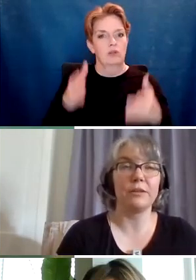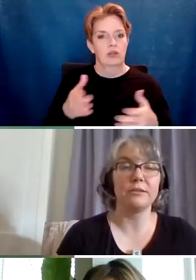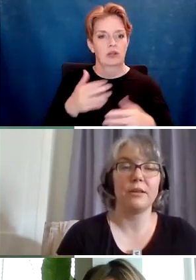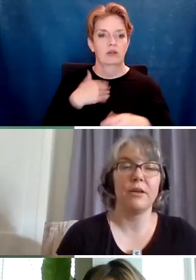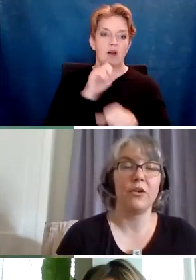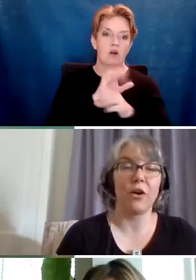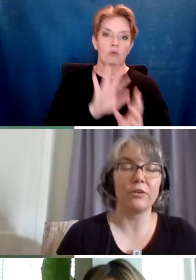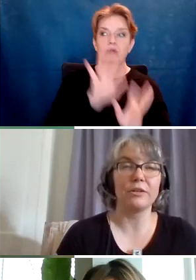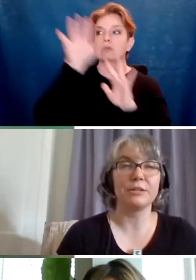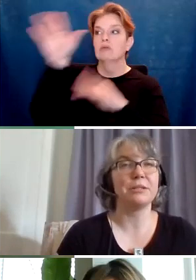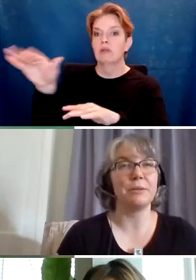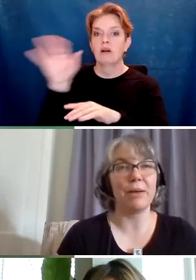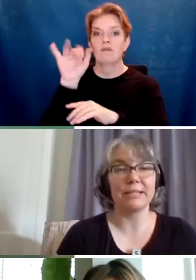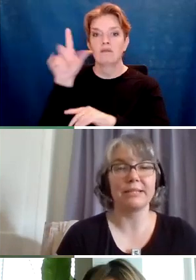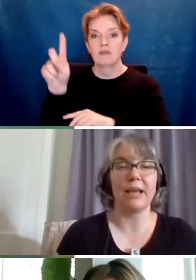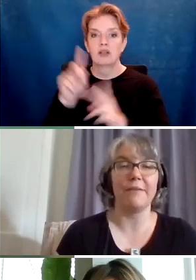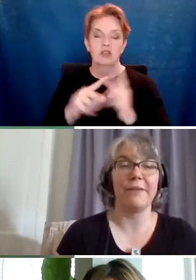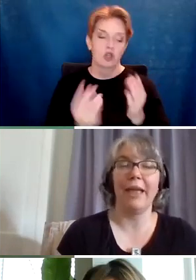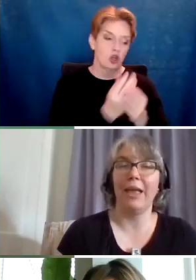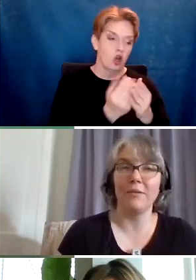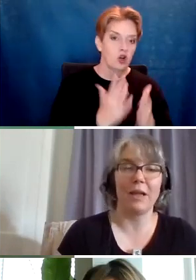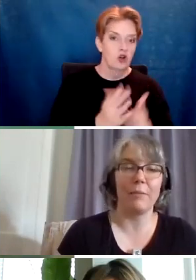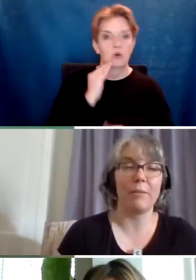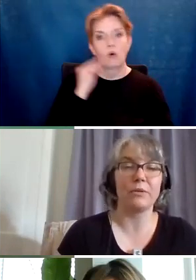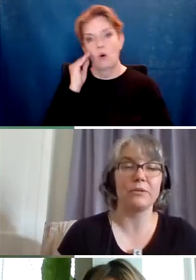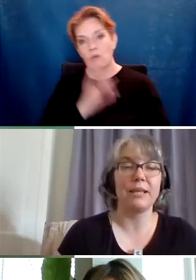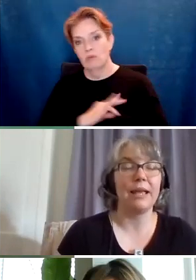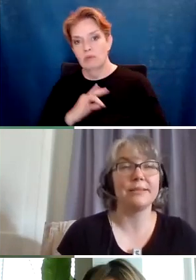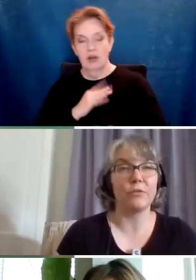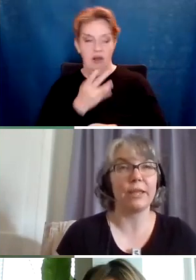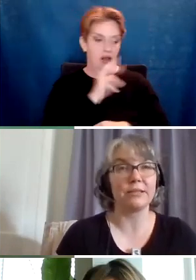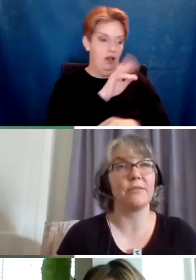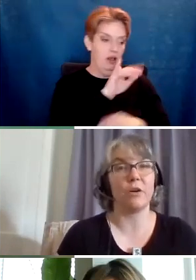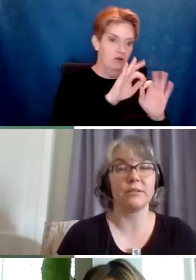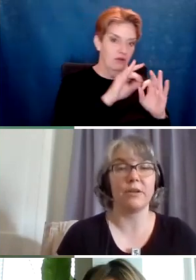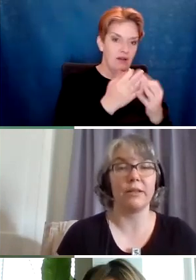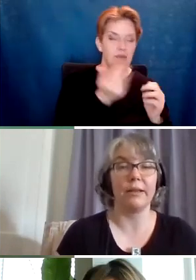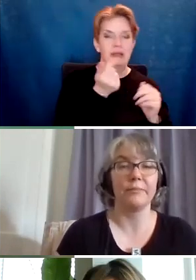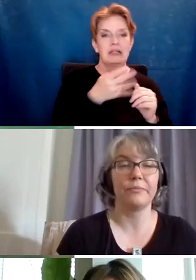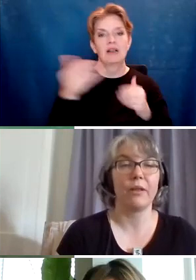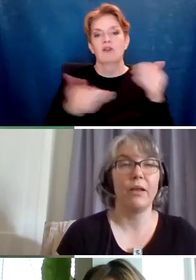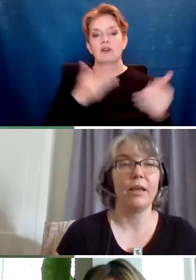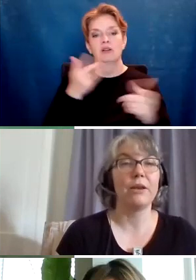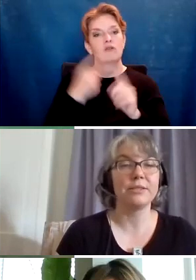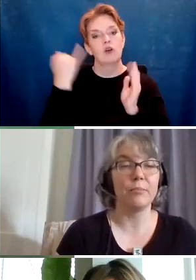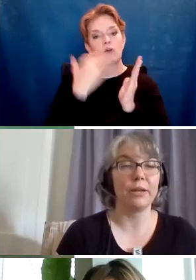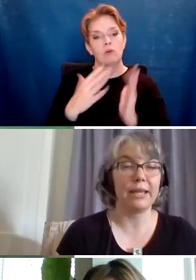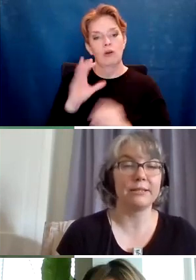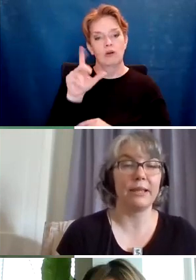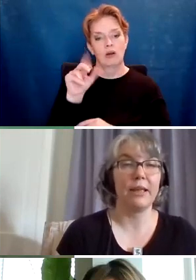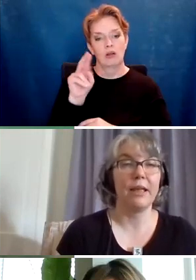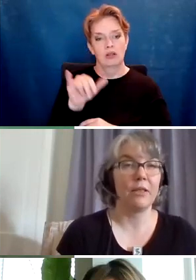to the fields, gardeners, domestic staff, Henry family members, and several guests of the artist colony. Here is